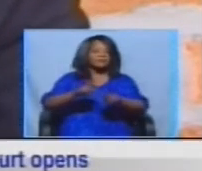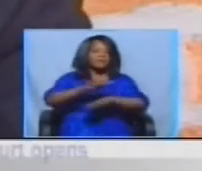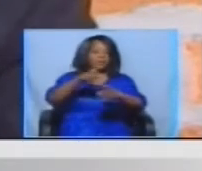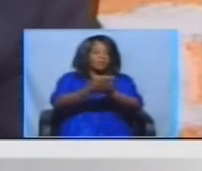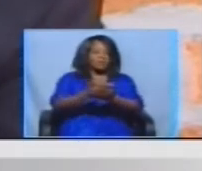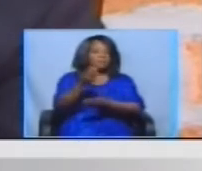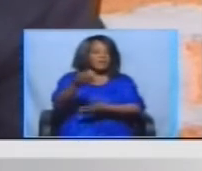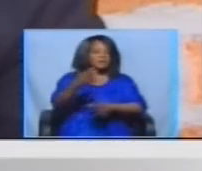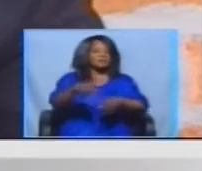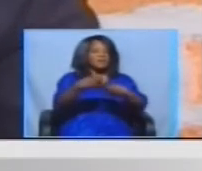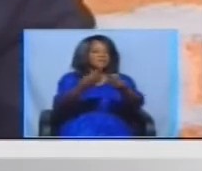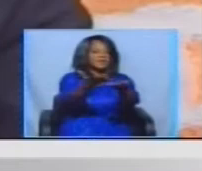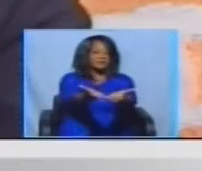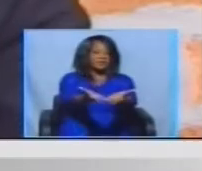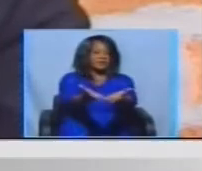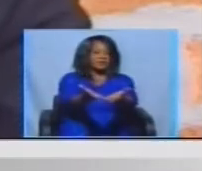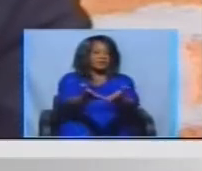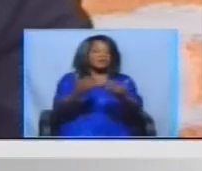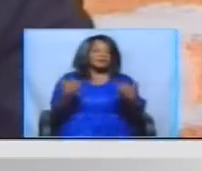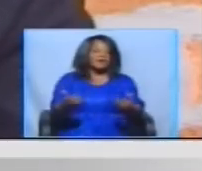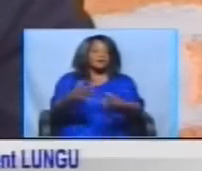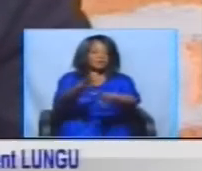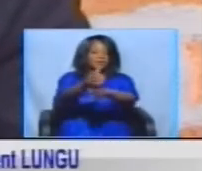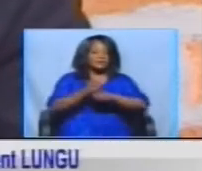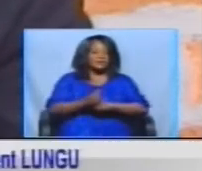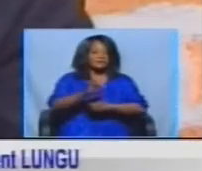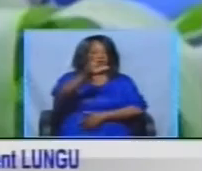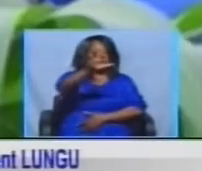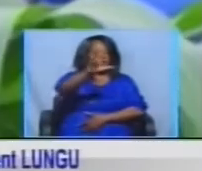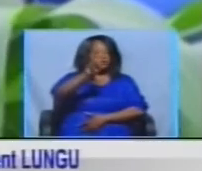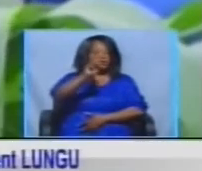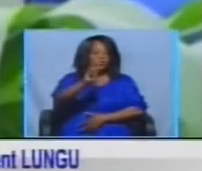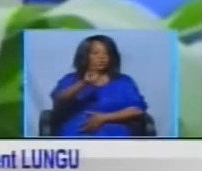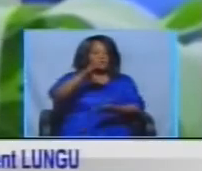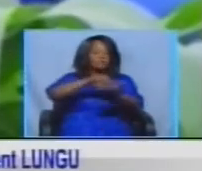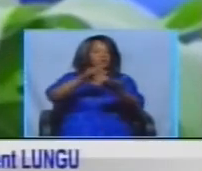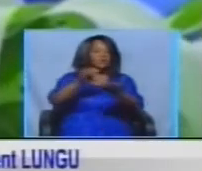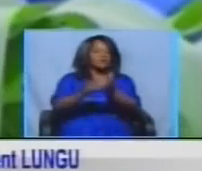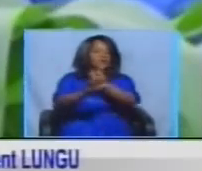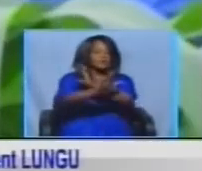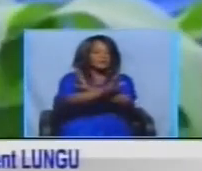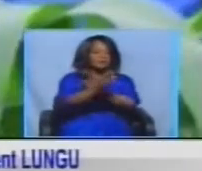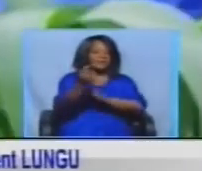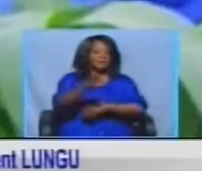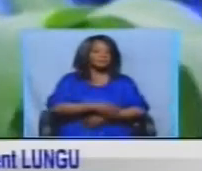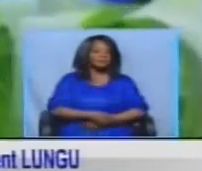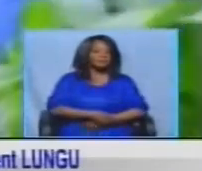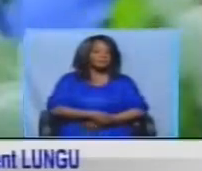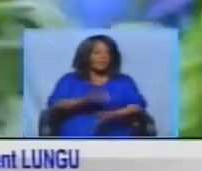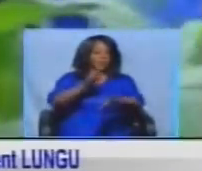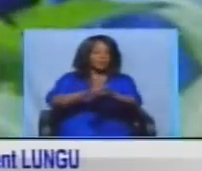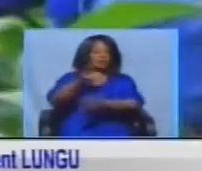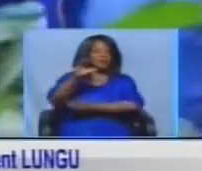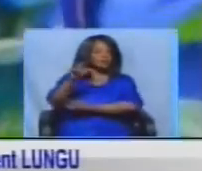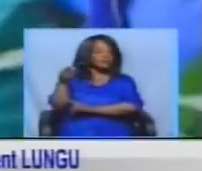amount of 25% now he has received the total of 32 million kwacha. Dr. Chilufya, who was in Lwapula